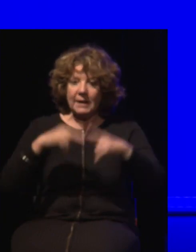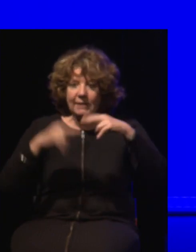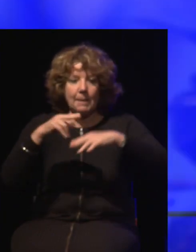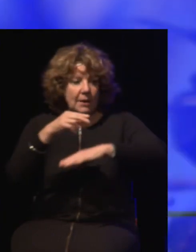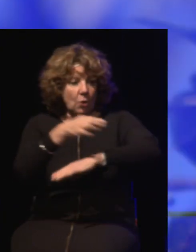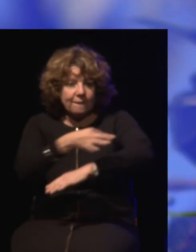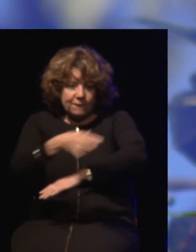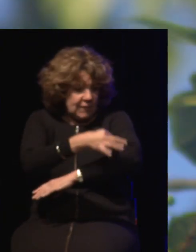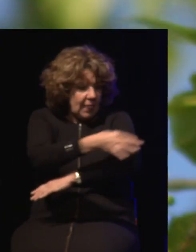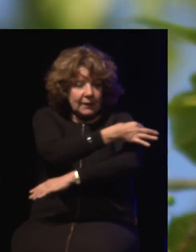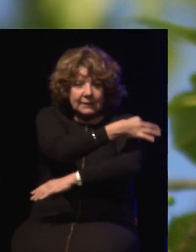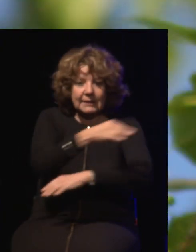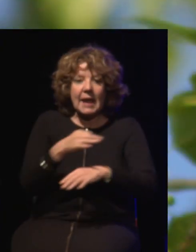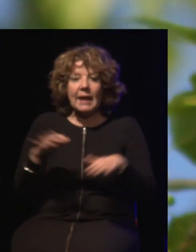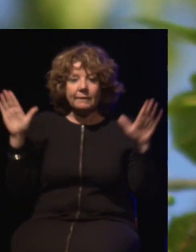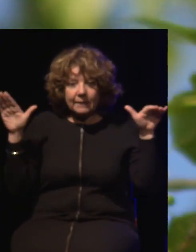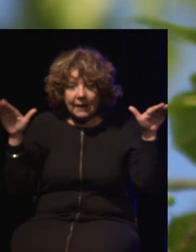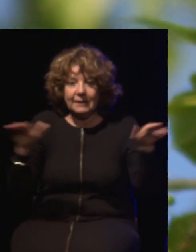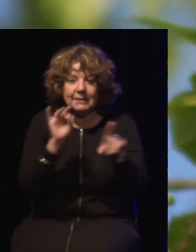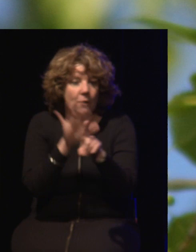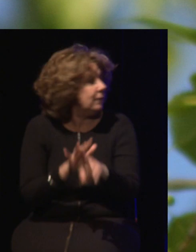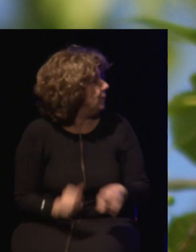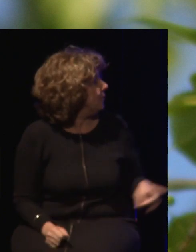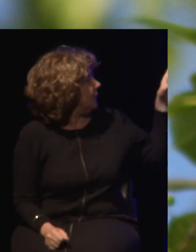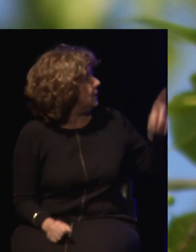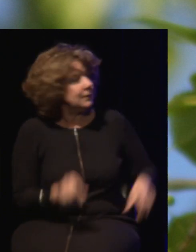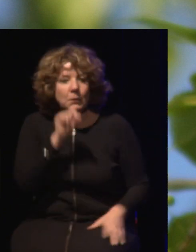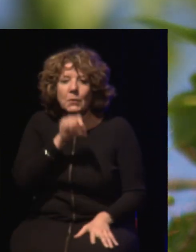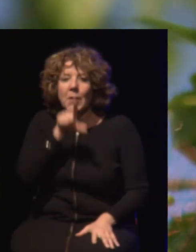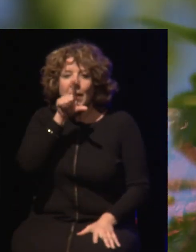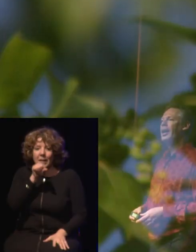This is the European nightingale, famed for its song.